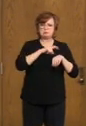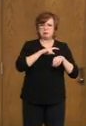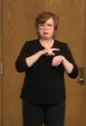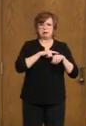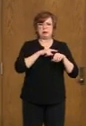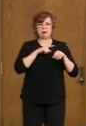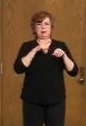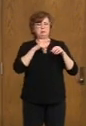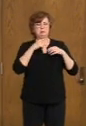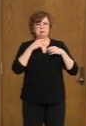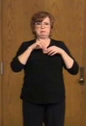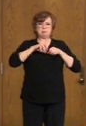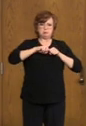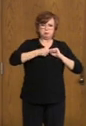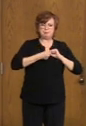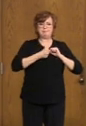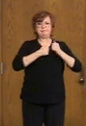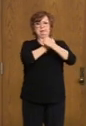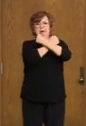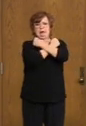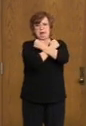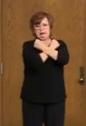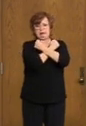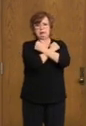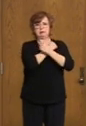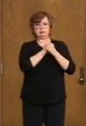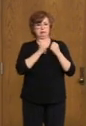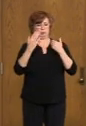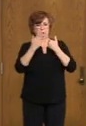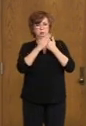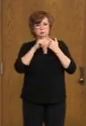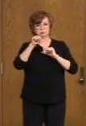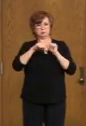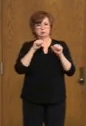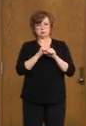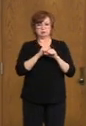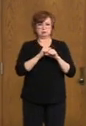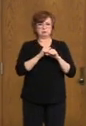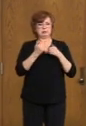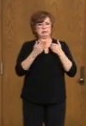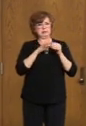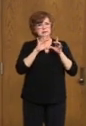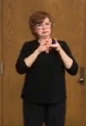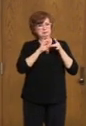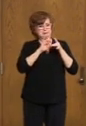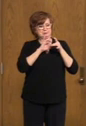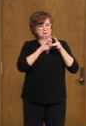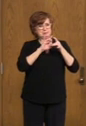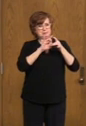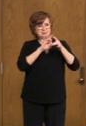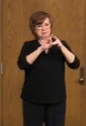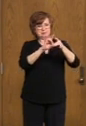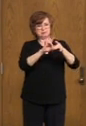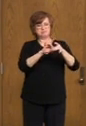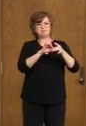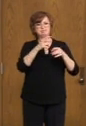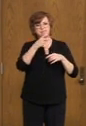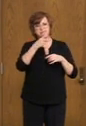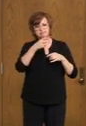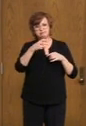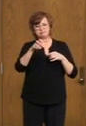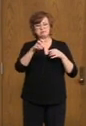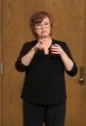and getting closer than 2 meters, that does unfortunately result in transmission. And in many cases, hospitalization and death further